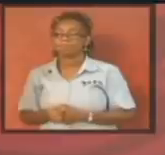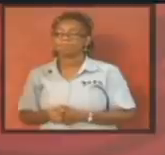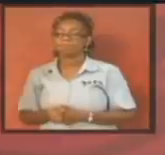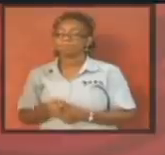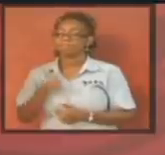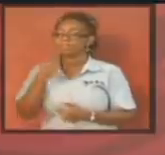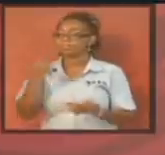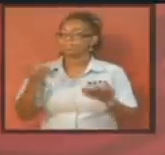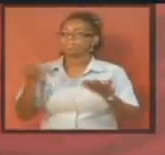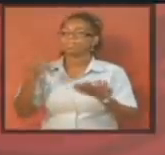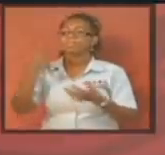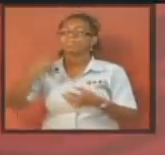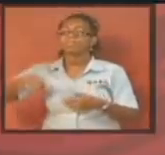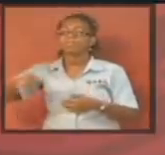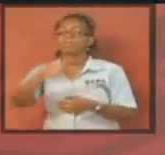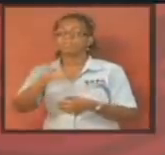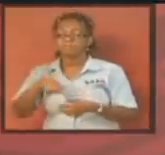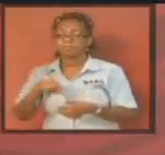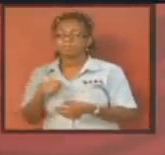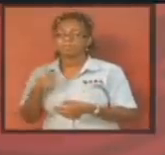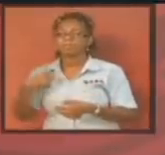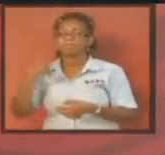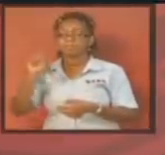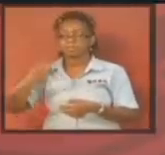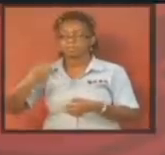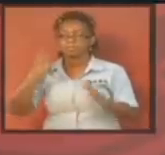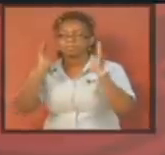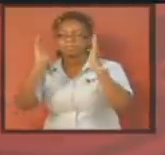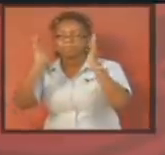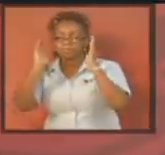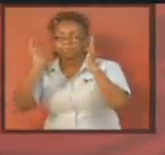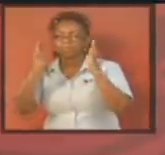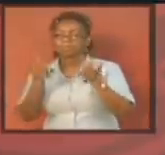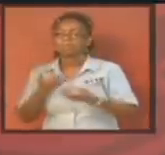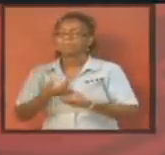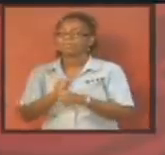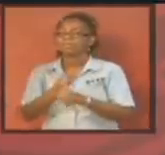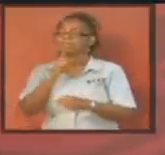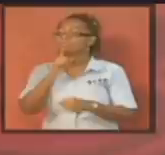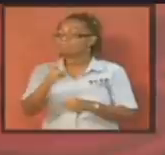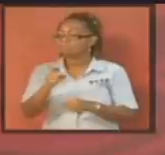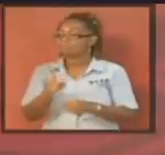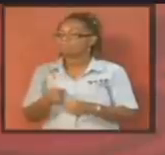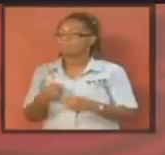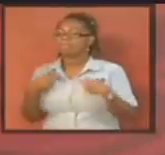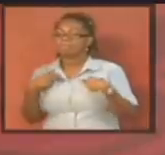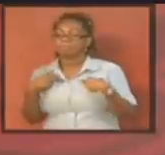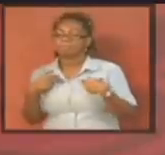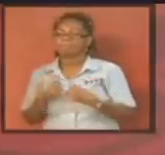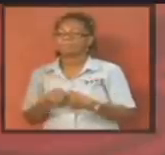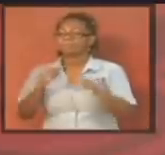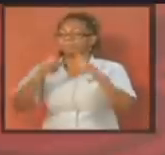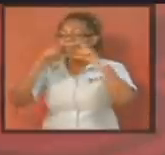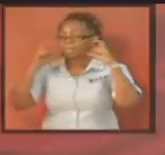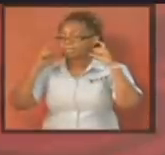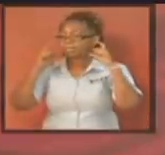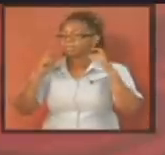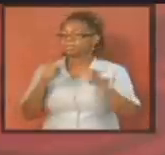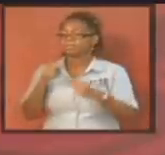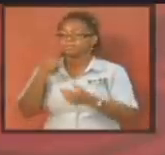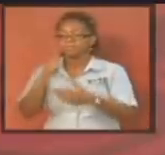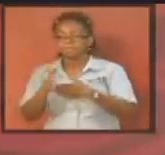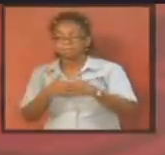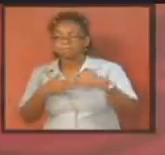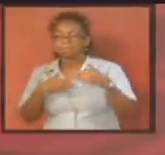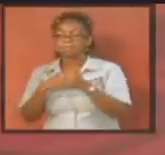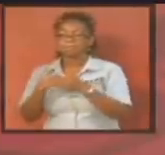for all of us, we do need to focus on making sure that we have masks that fit comfortably and fit well, such that